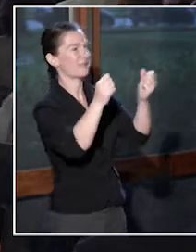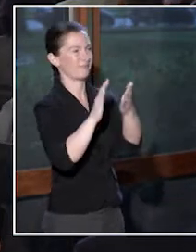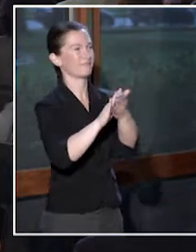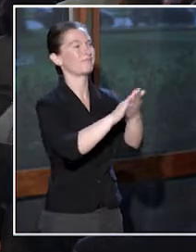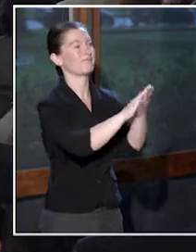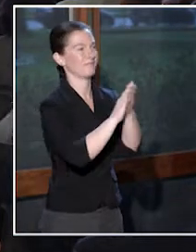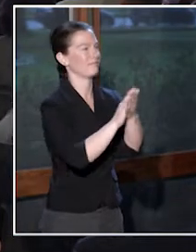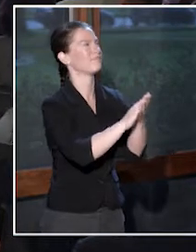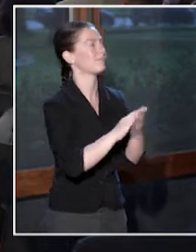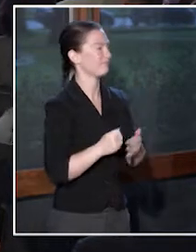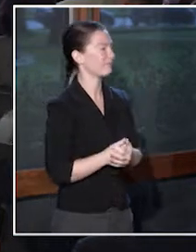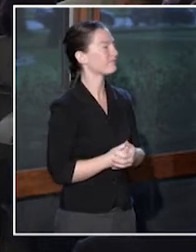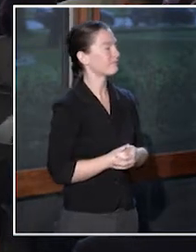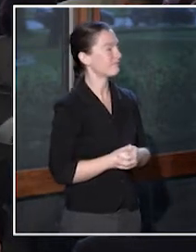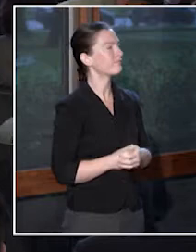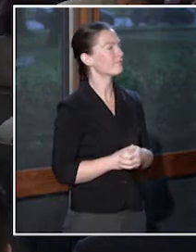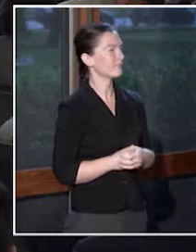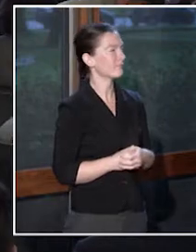that.